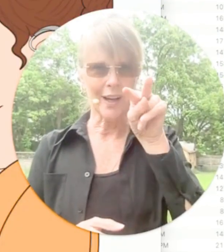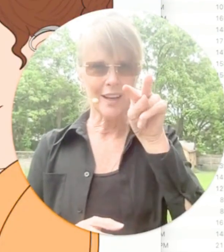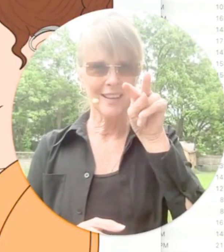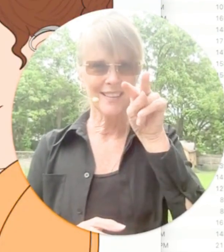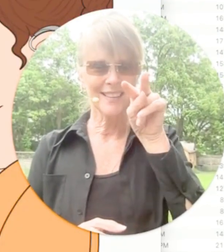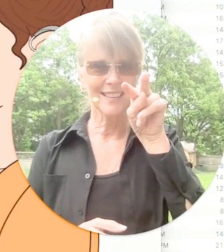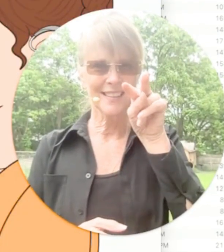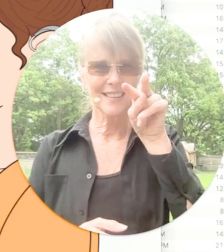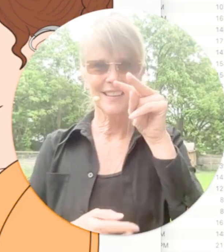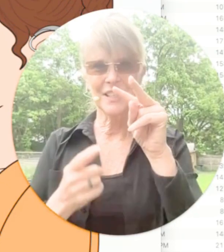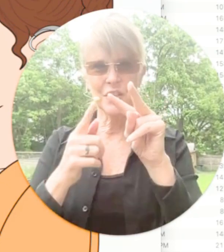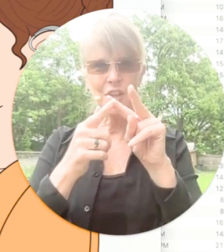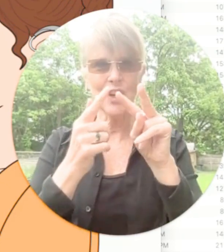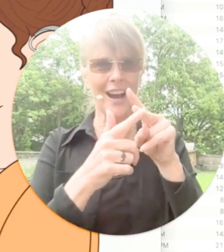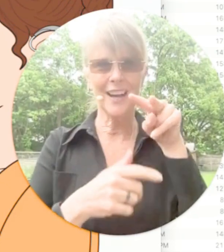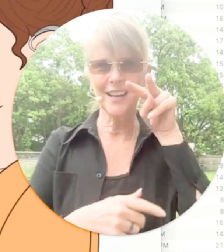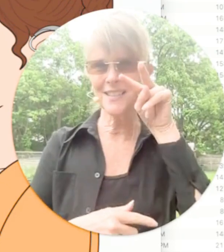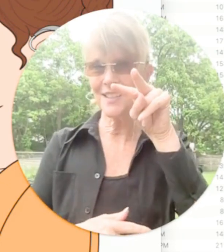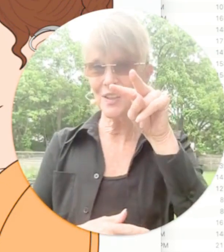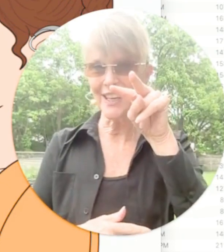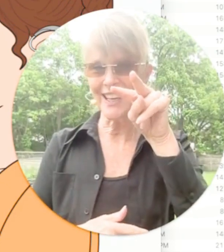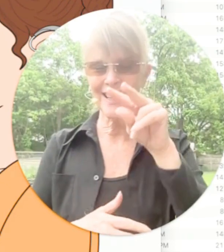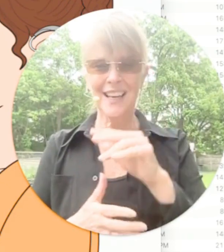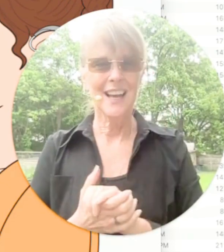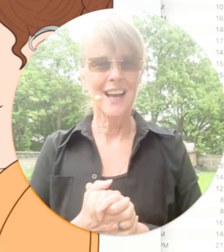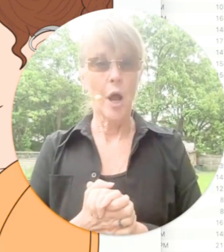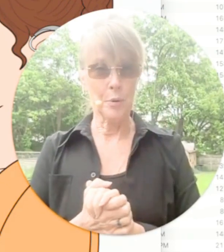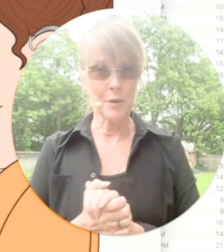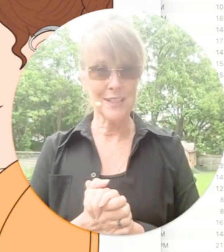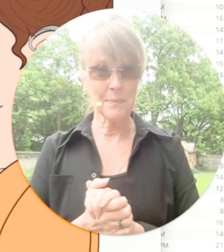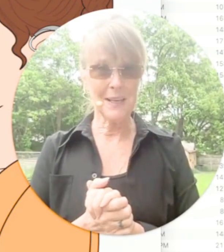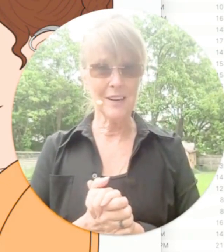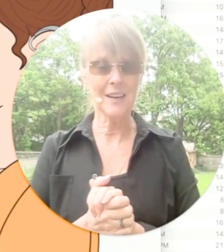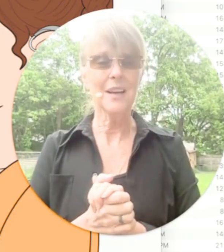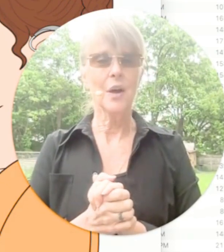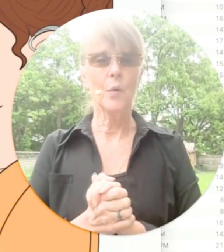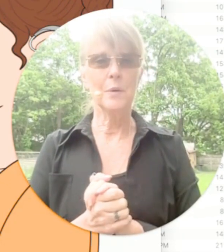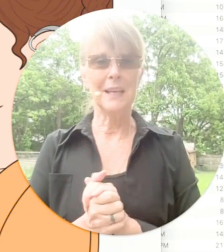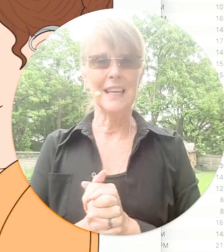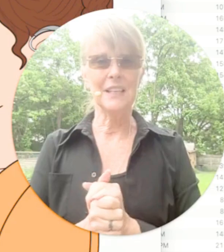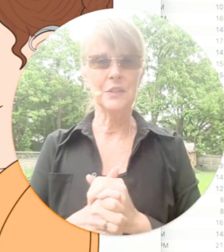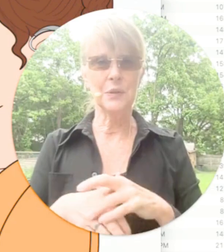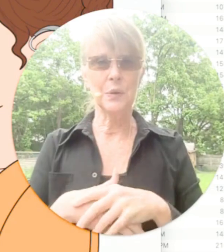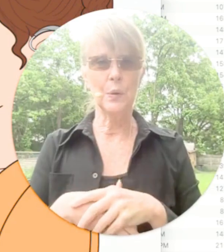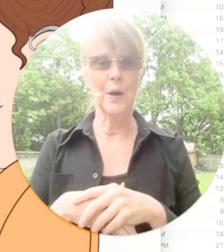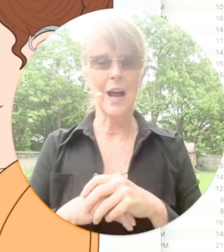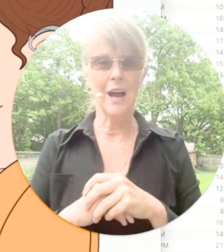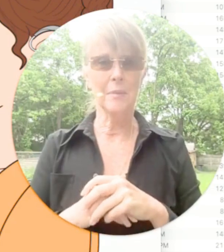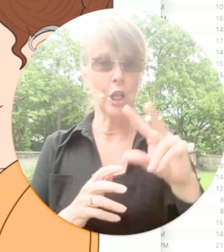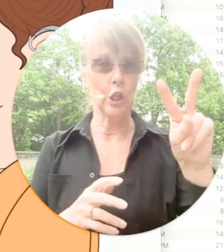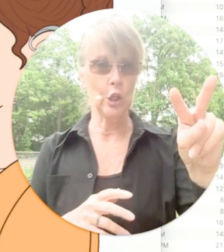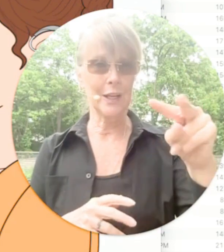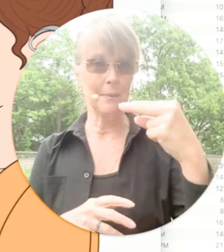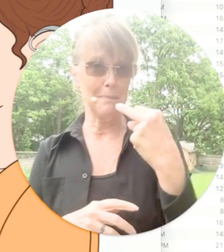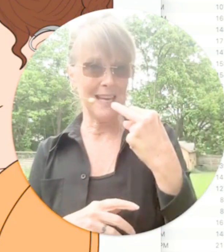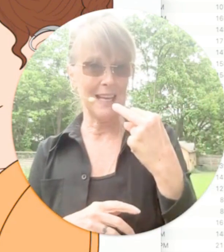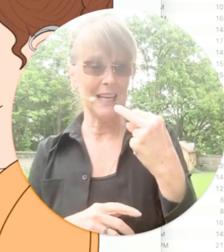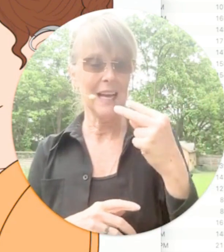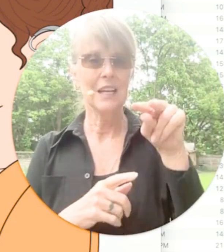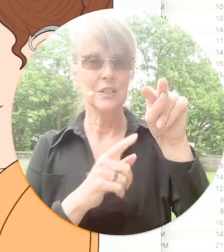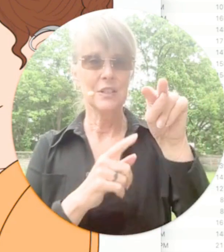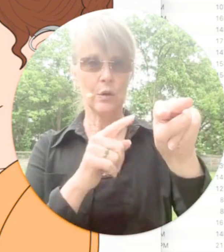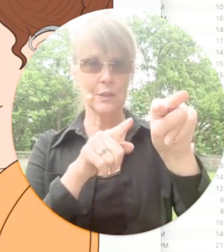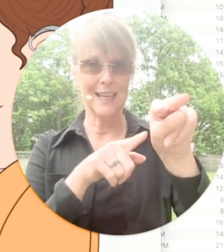Look. These are your eyes. Look. A pro tip here would be to look at